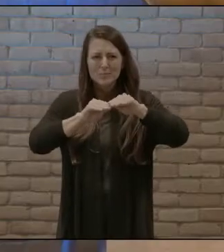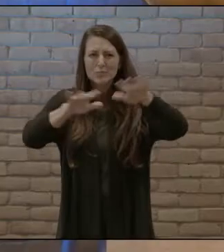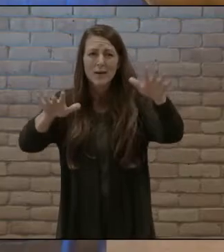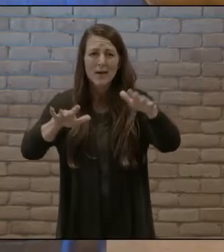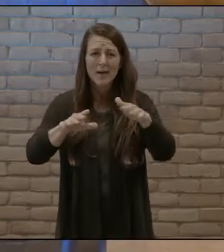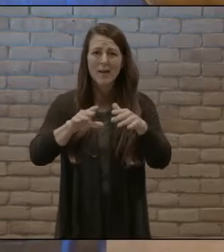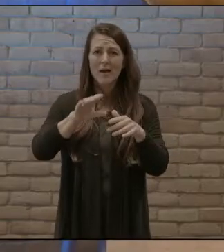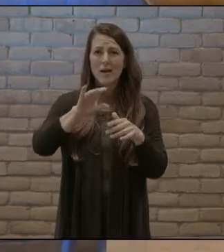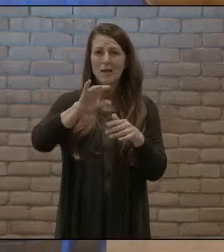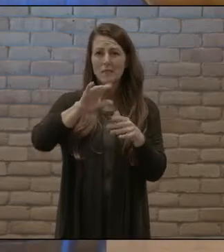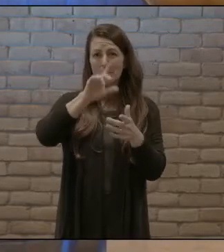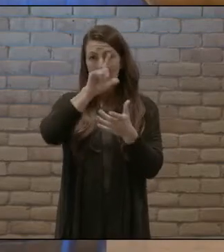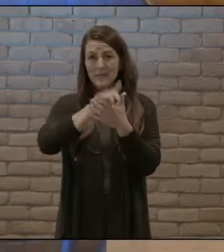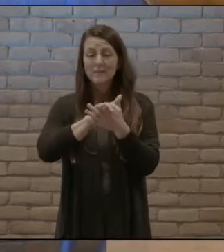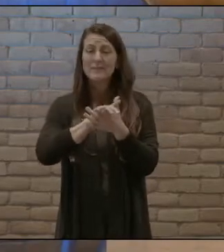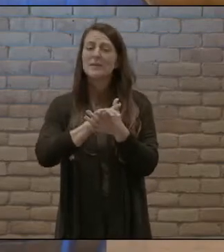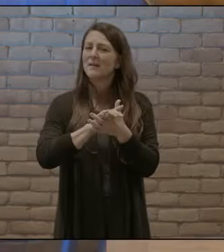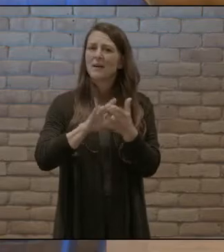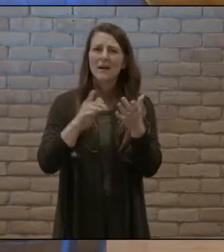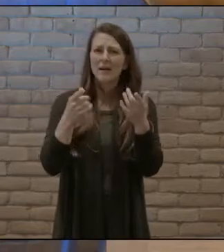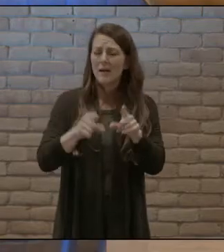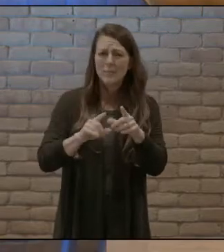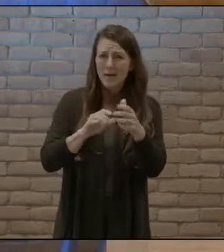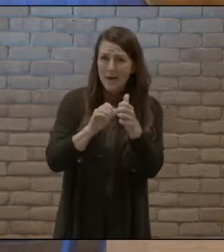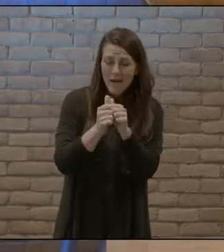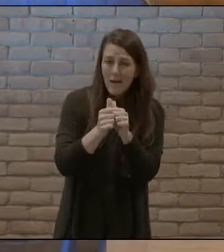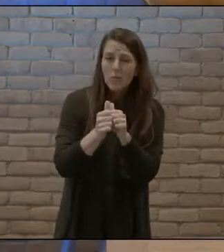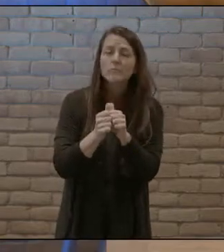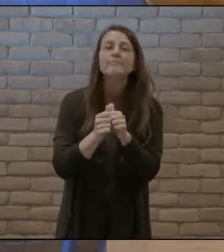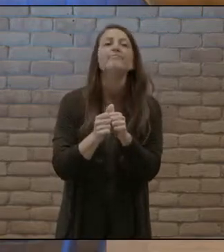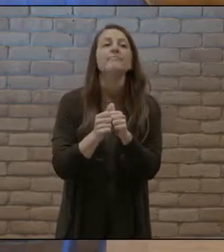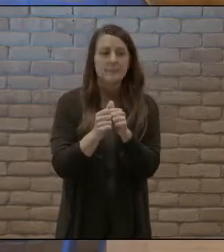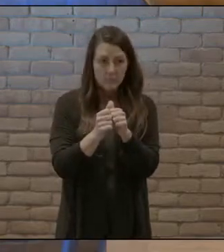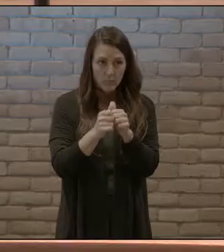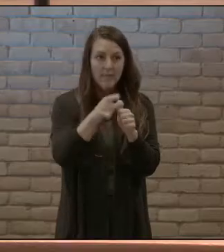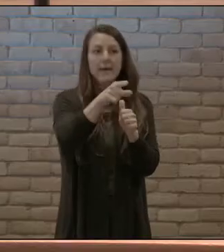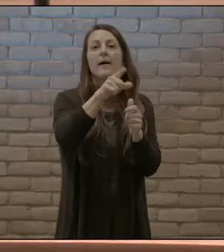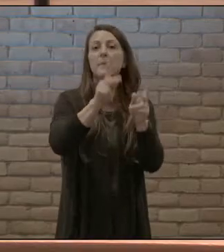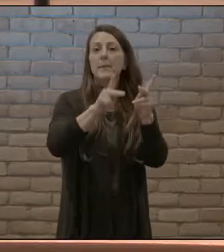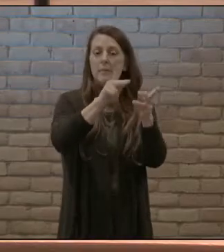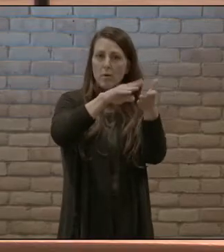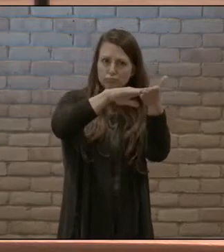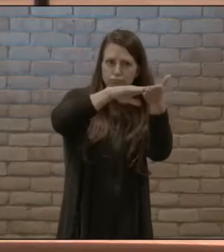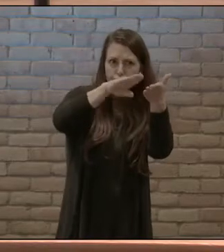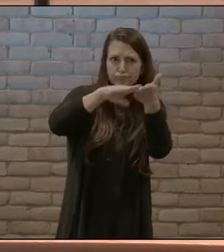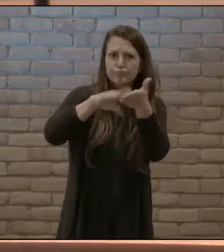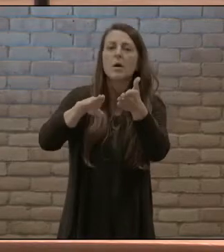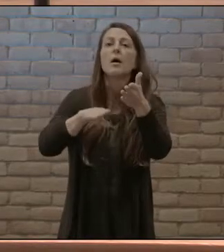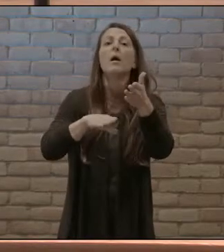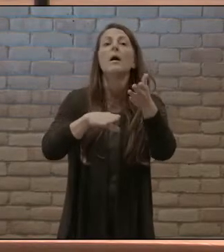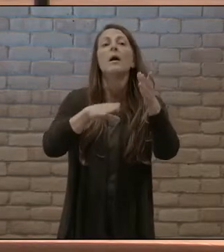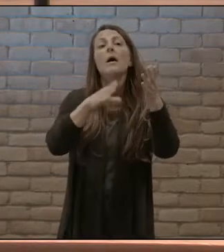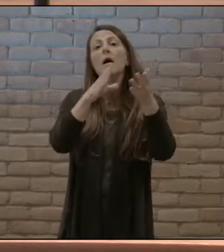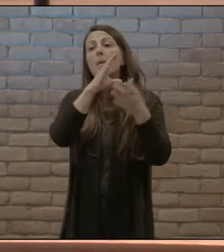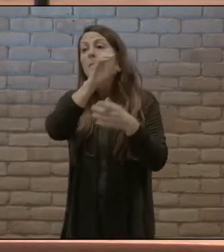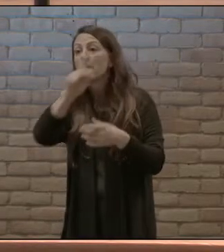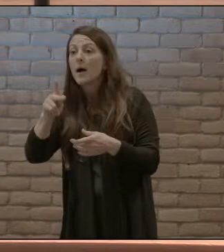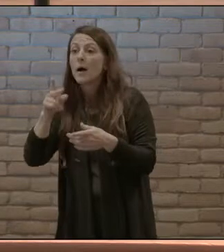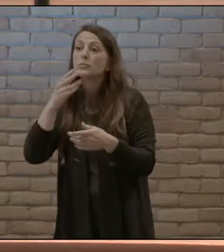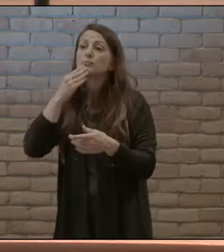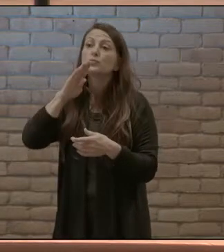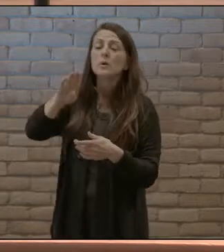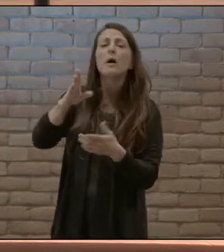happen, you ask? Well, after the exile was over, instead of everybody going back to Jerusalem, some people stayed, a few